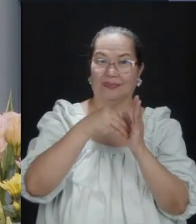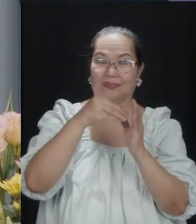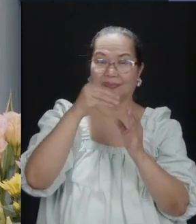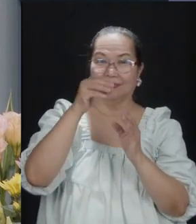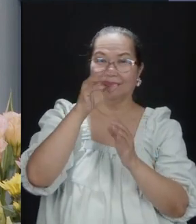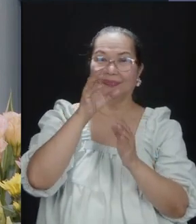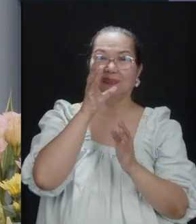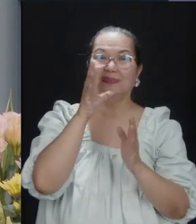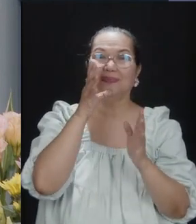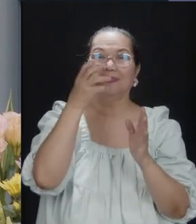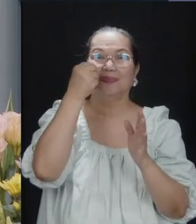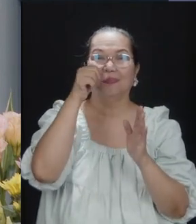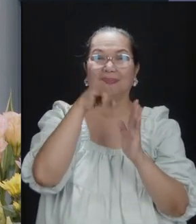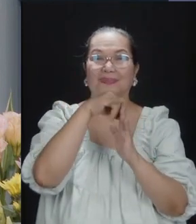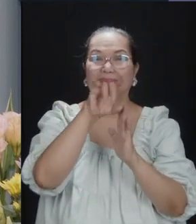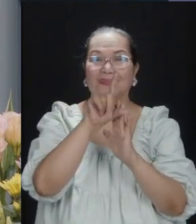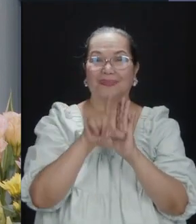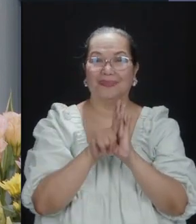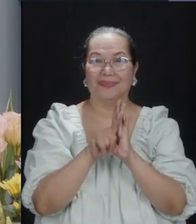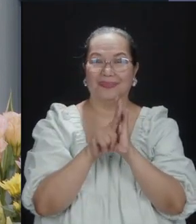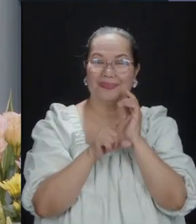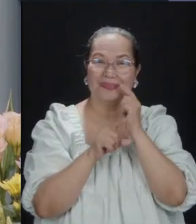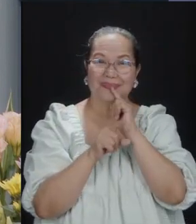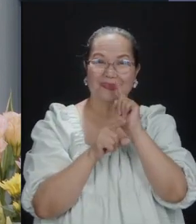mothers-in-law. You know?